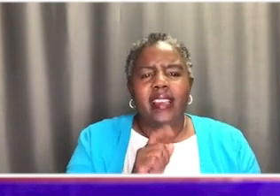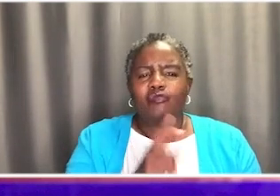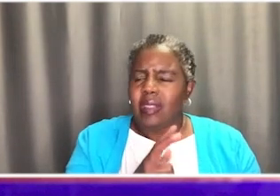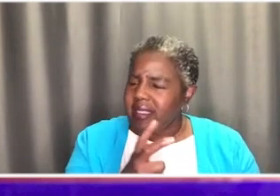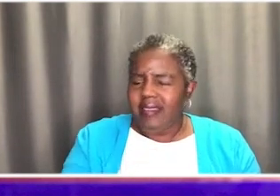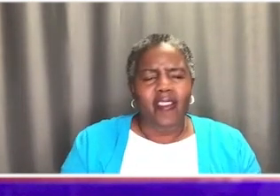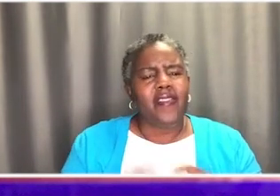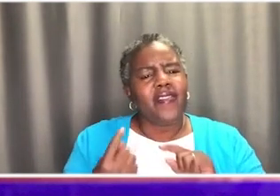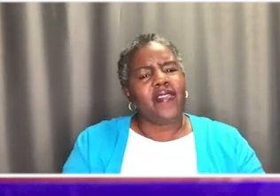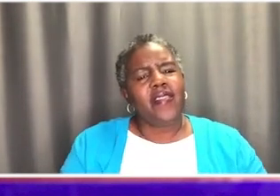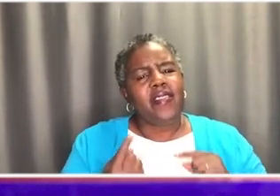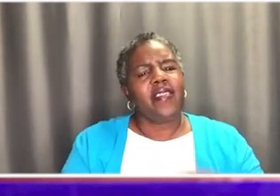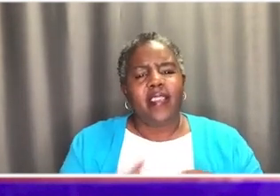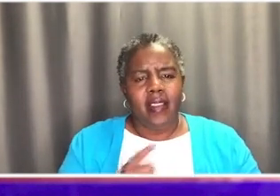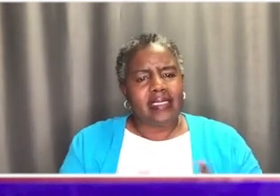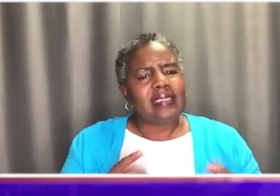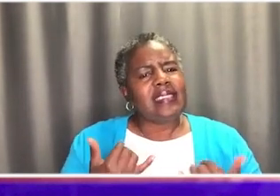is.